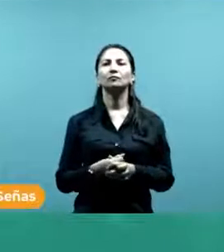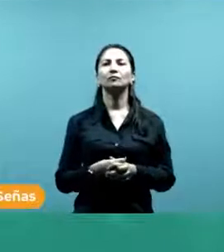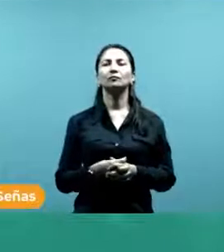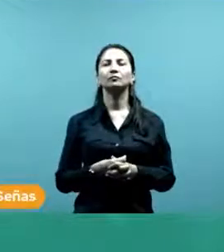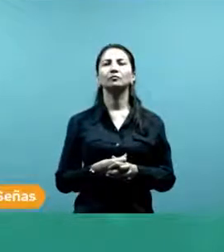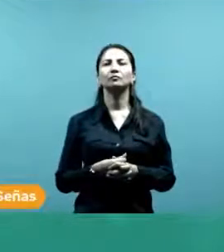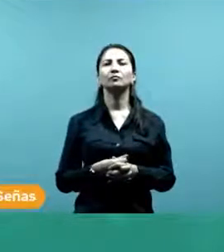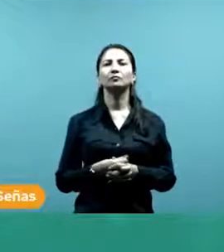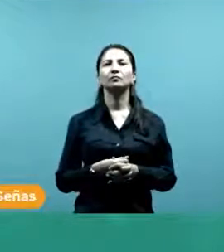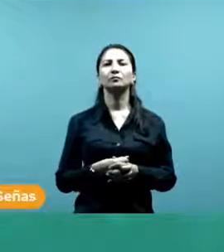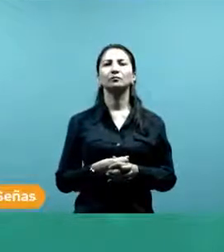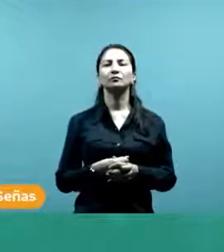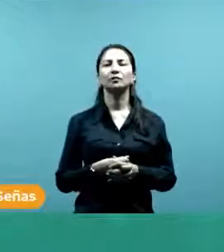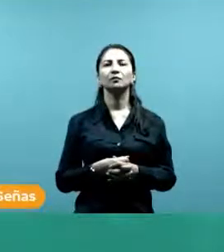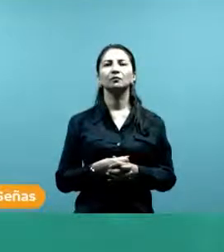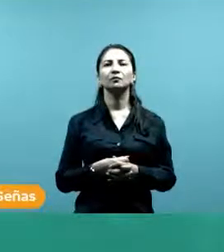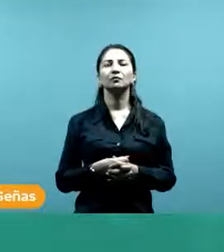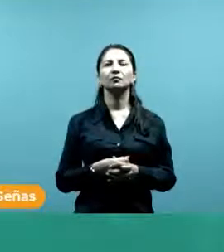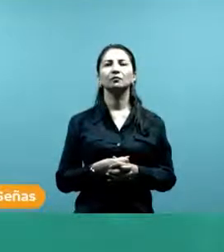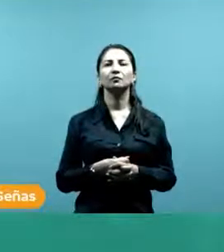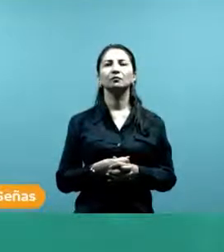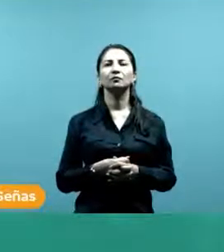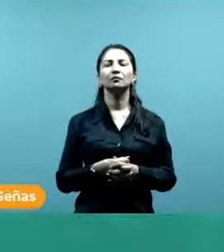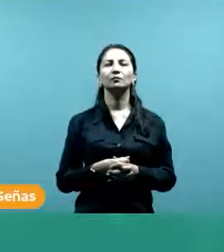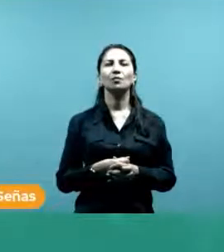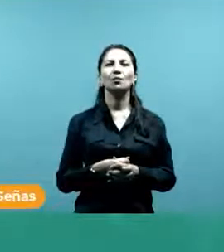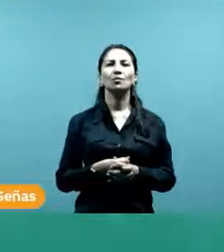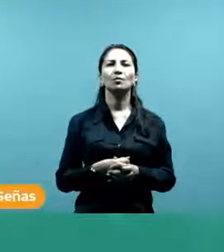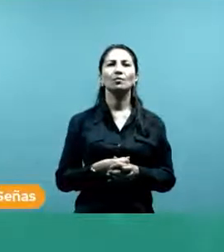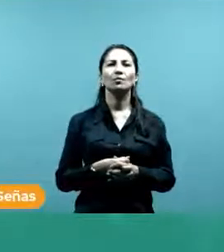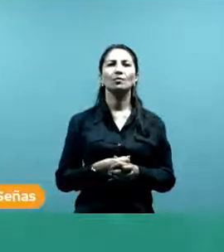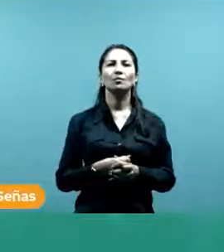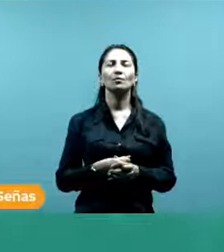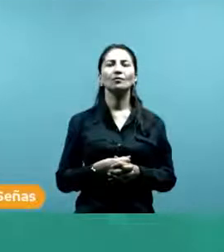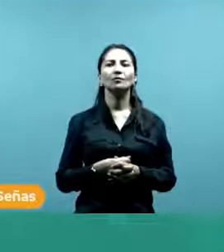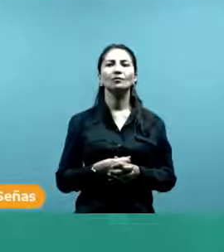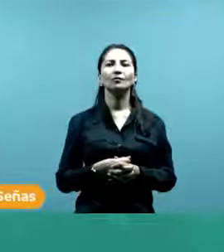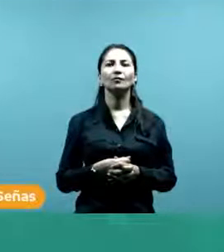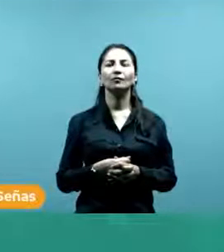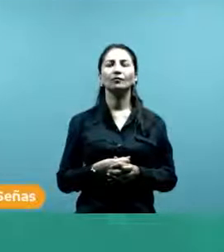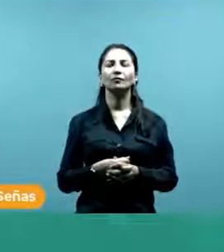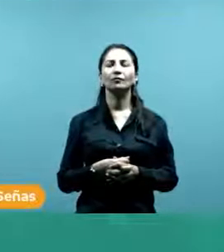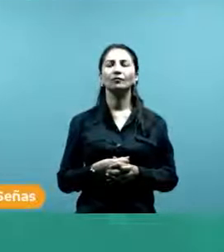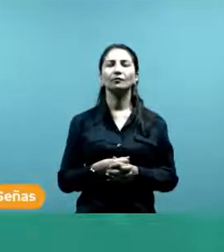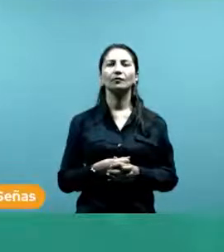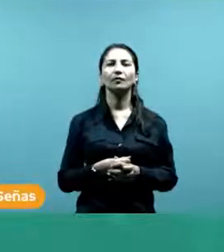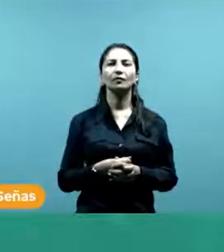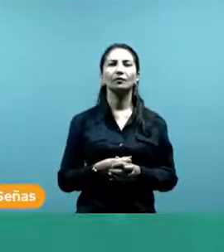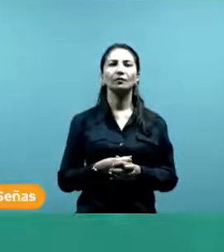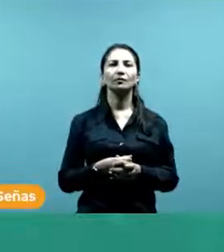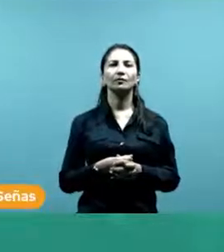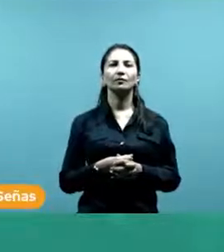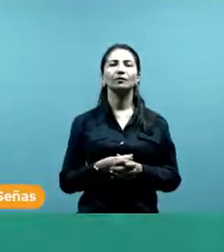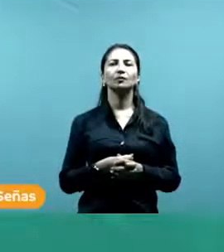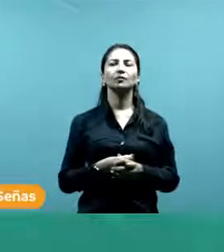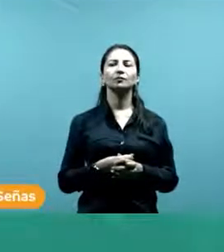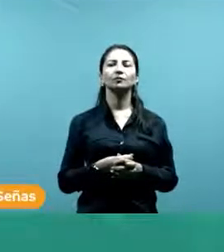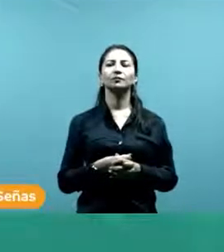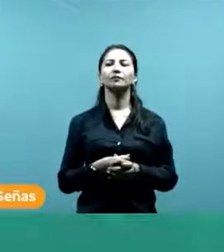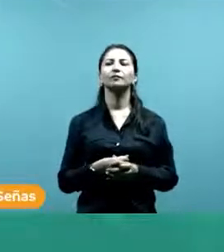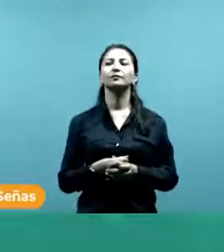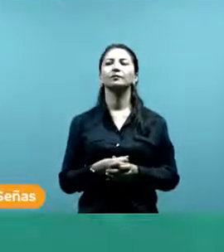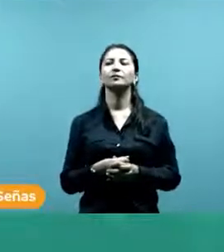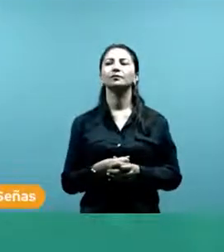lessons, the clases. Main lesson about the history of Auschwitz is translated into Spanish. Que la clase o